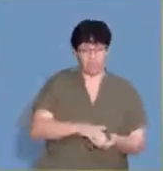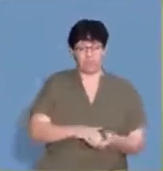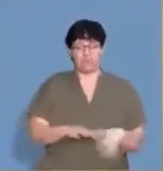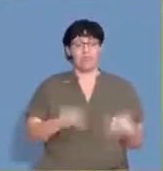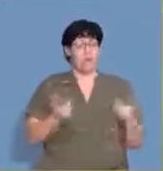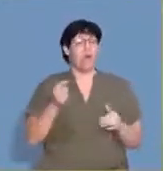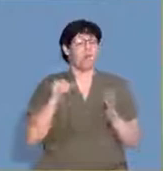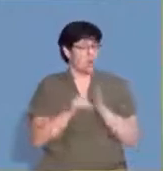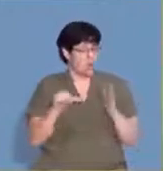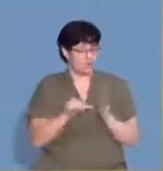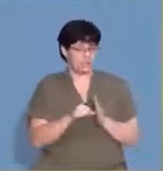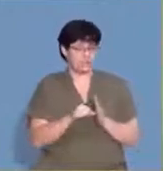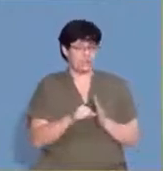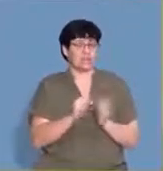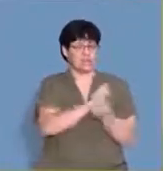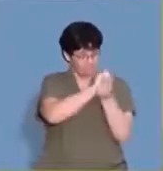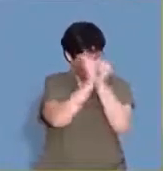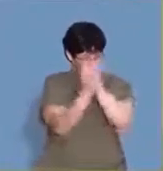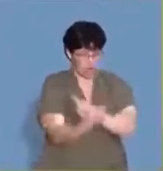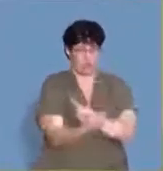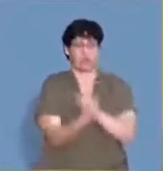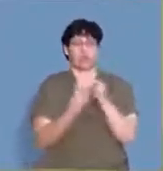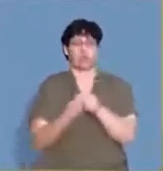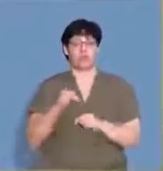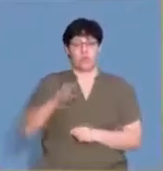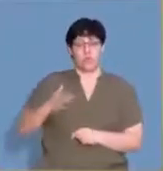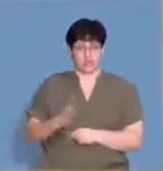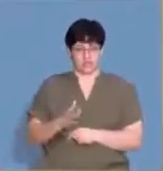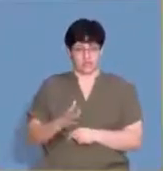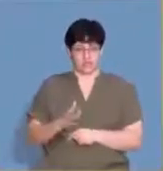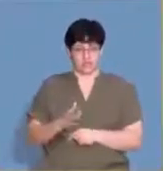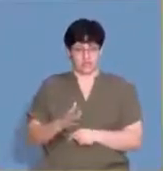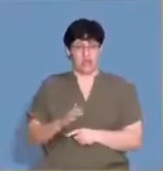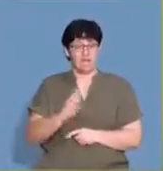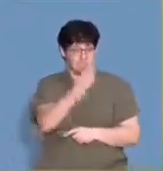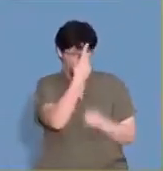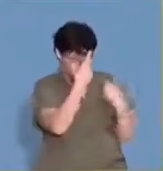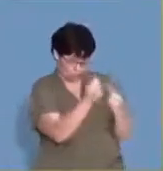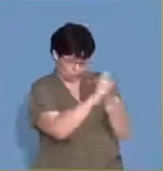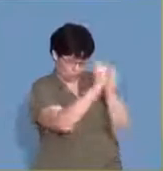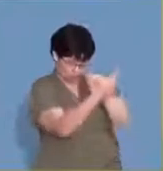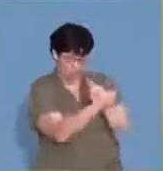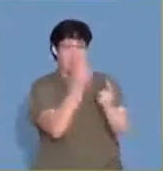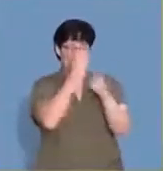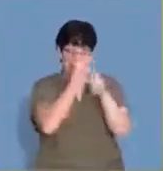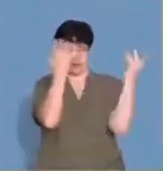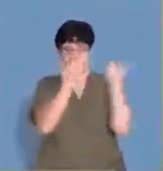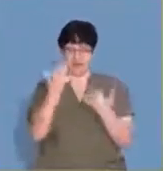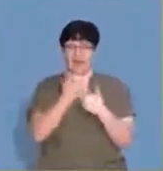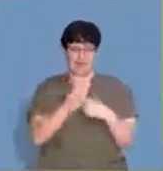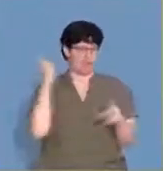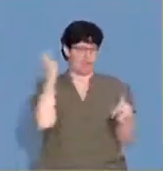actually really important for you to convert to the unit that they want the answer in first. And then you avoid